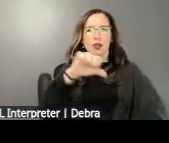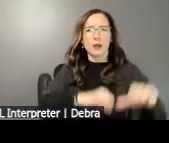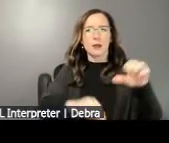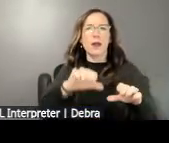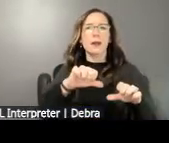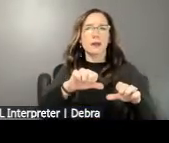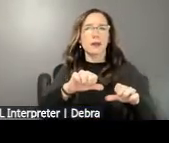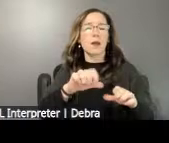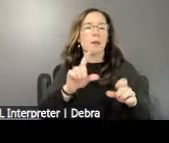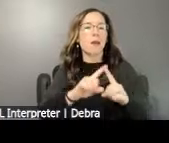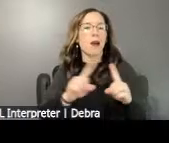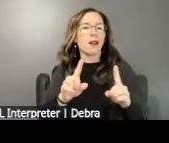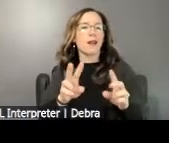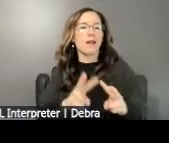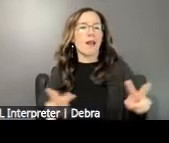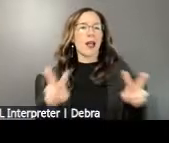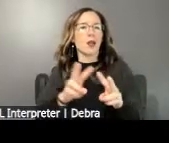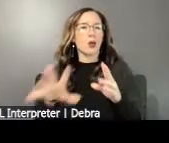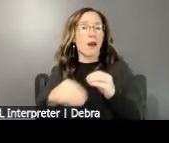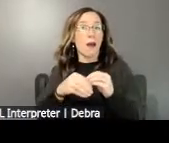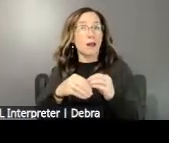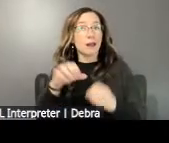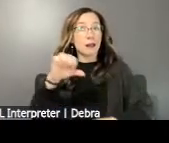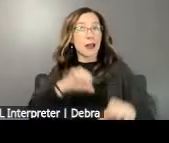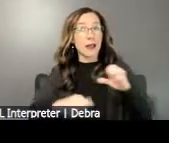value add that can make science so much better.